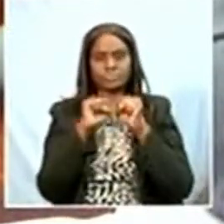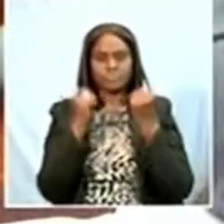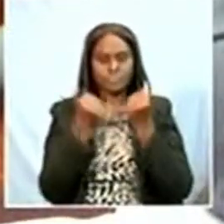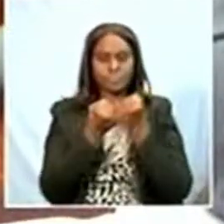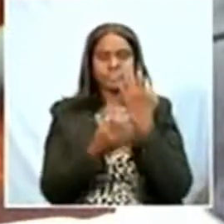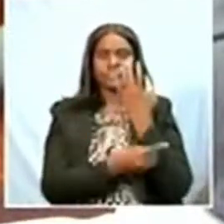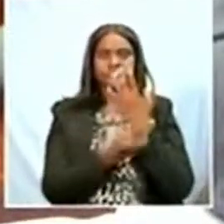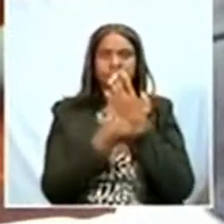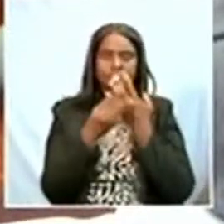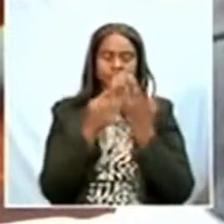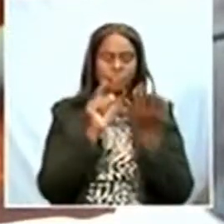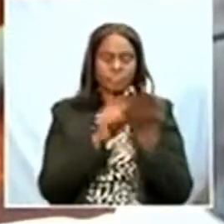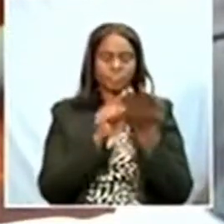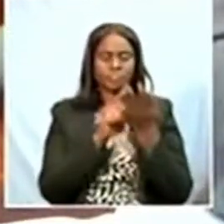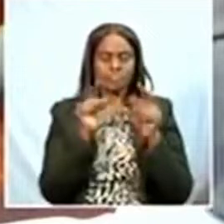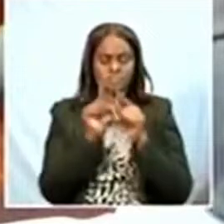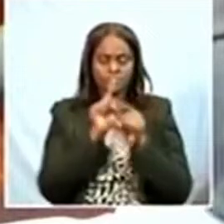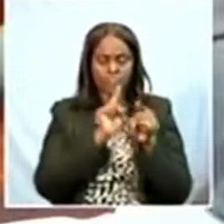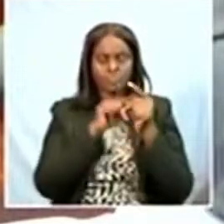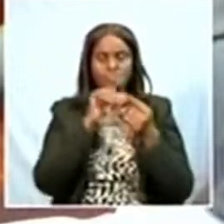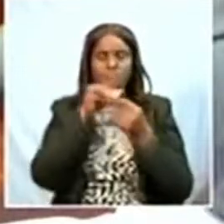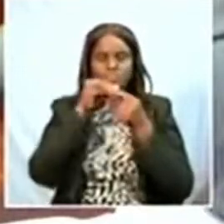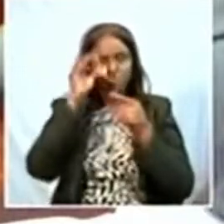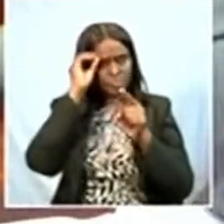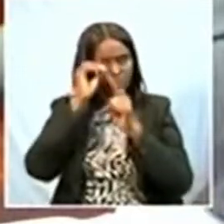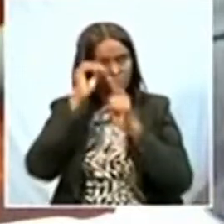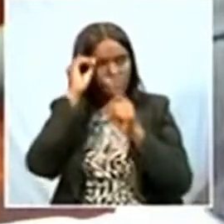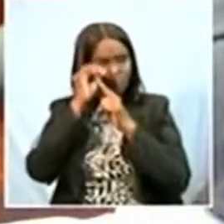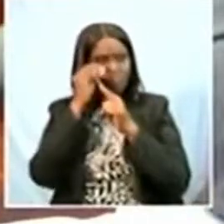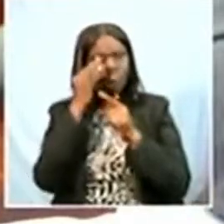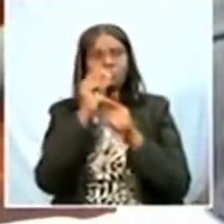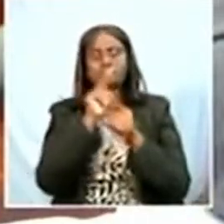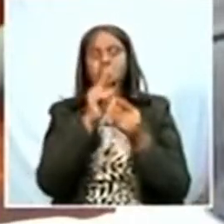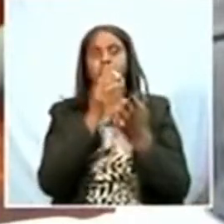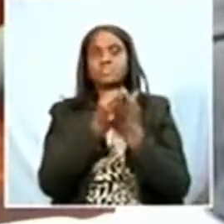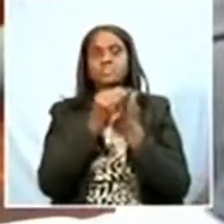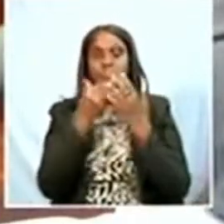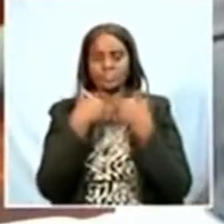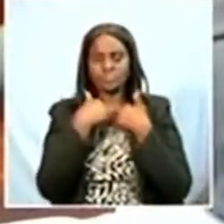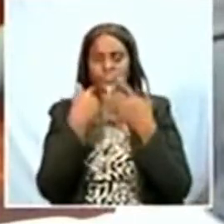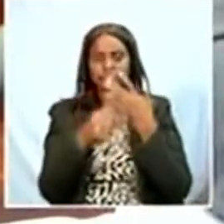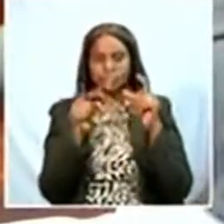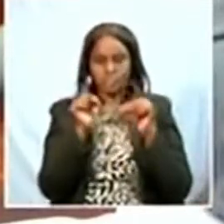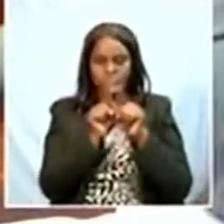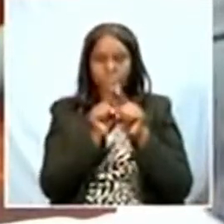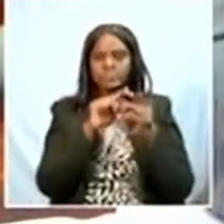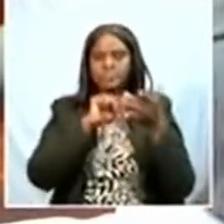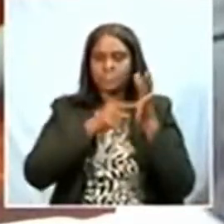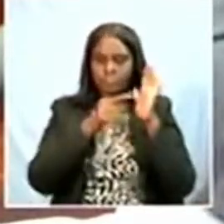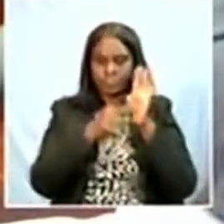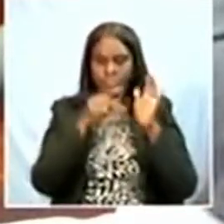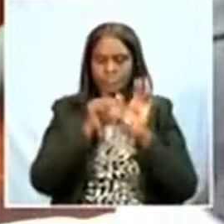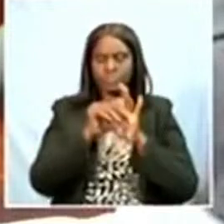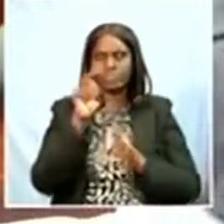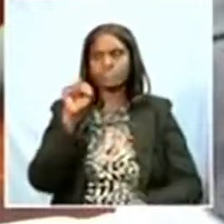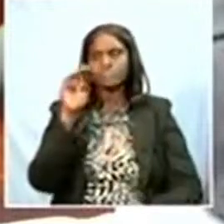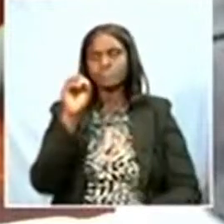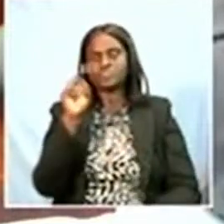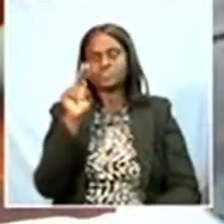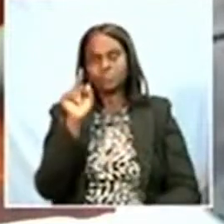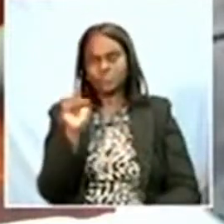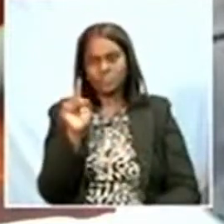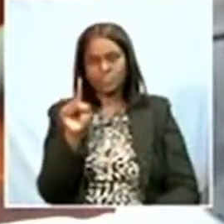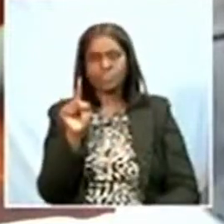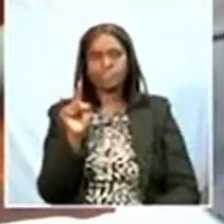window. The specific objectives of the fund, we have them highlighted in the memorandum which we